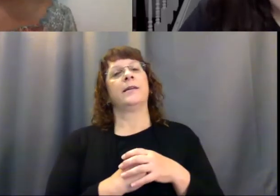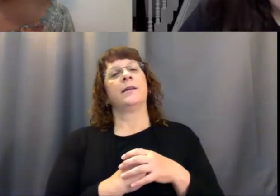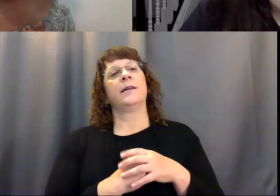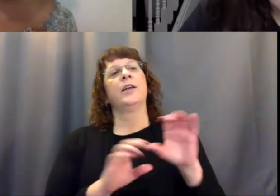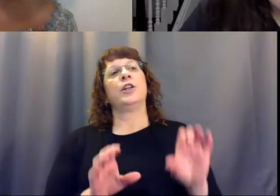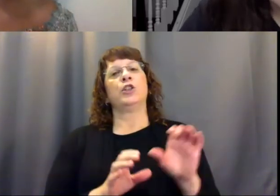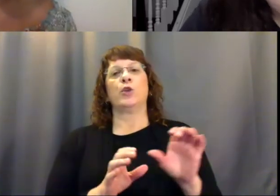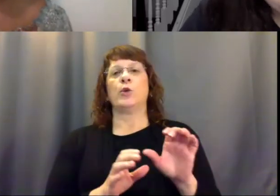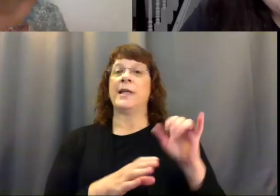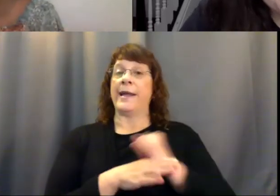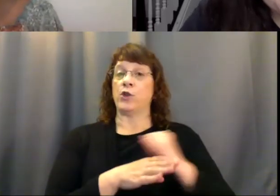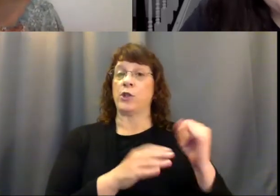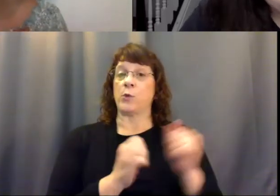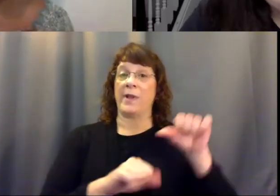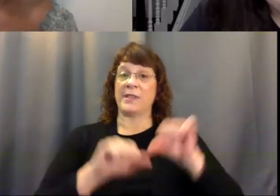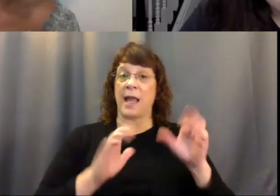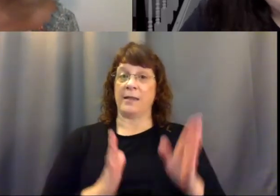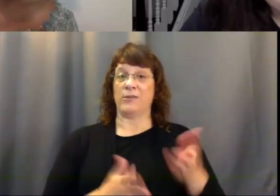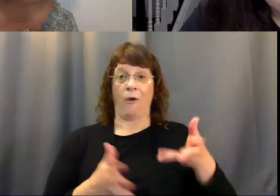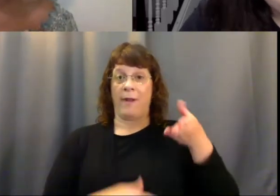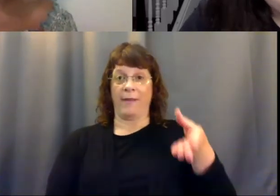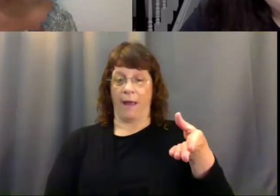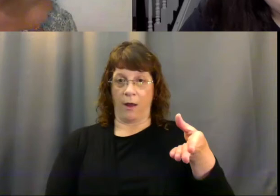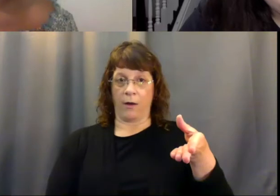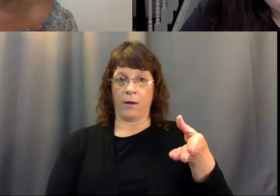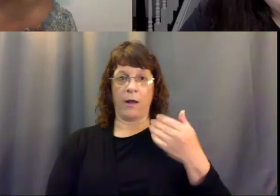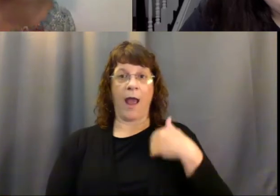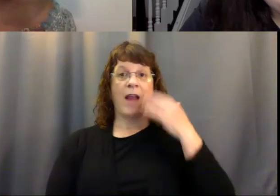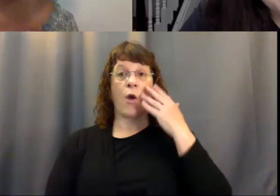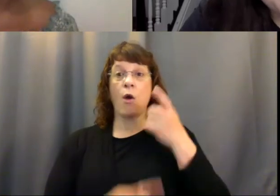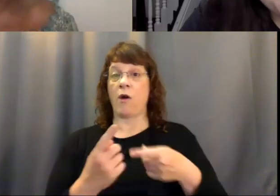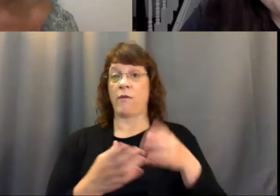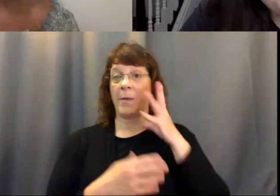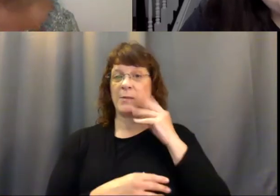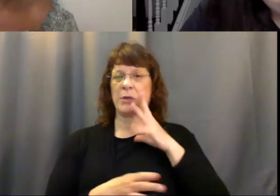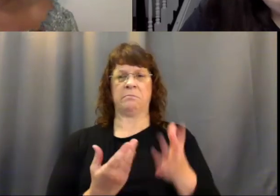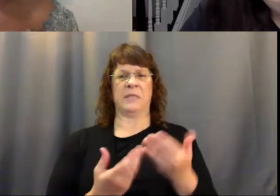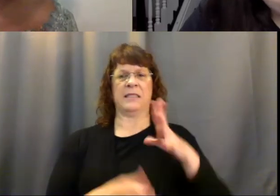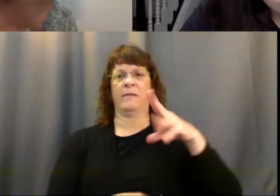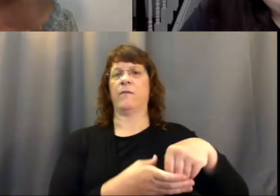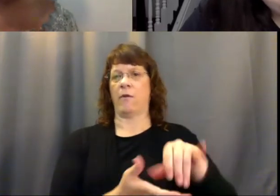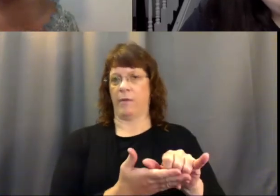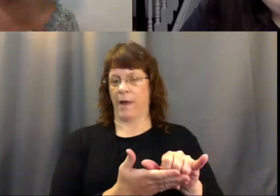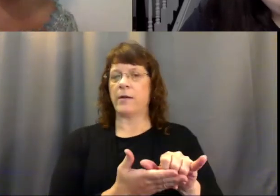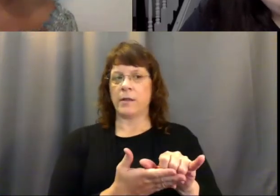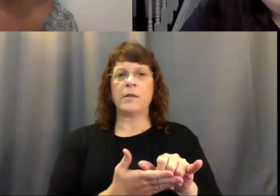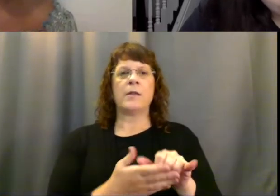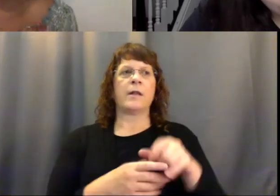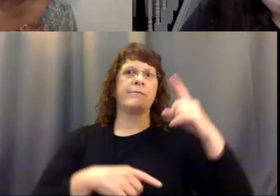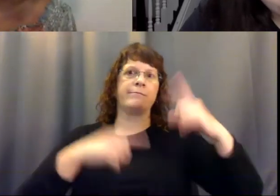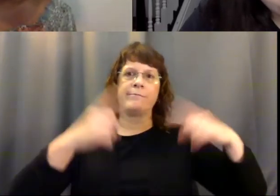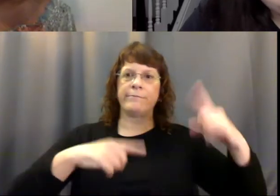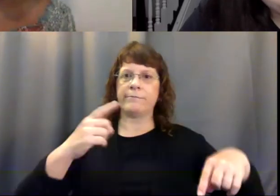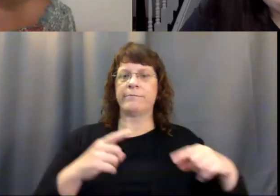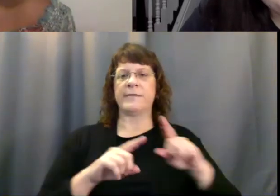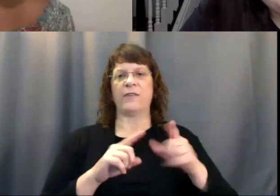do internships with scientists that are there. And I know from experience, it's very easy to get involved with that. And there's a broad array to